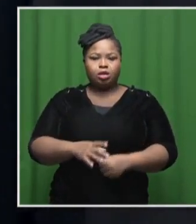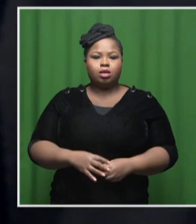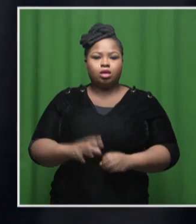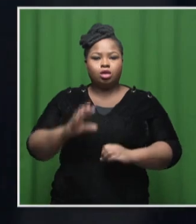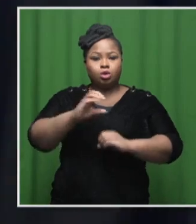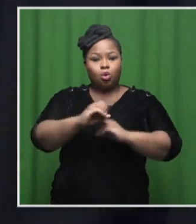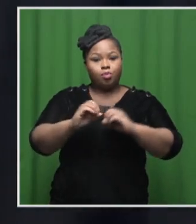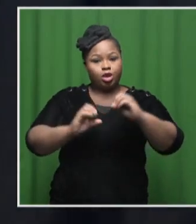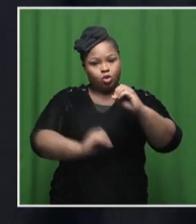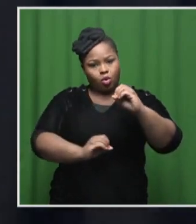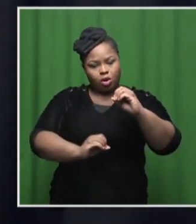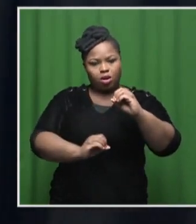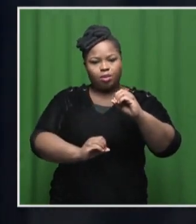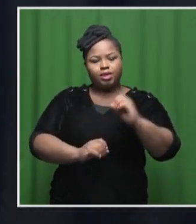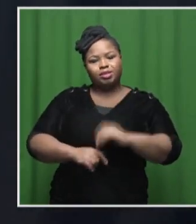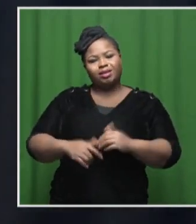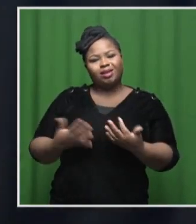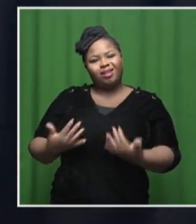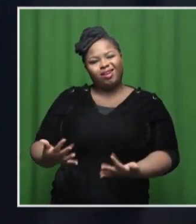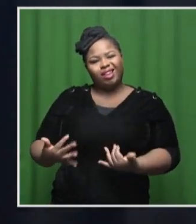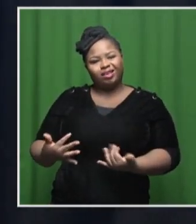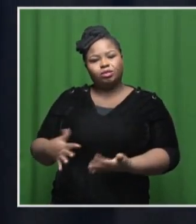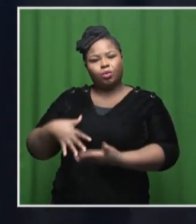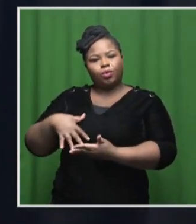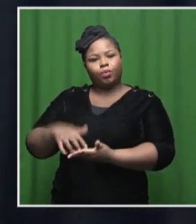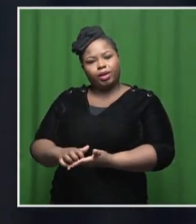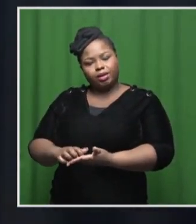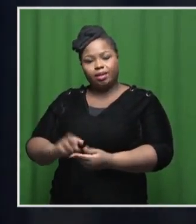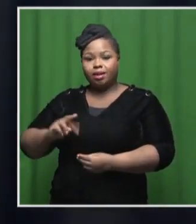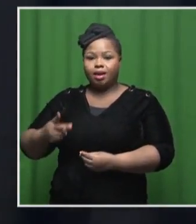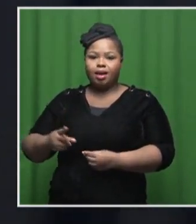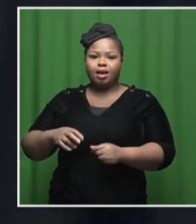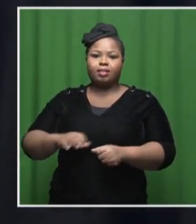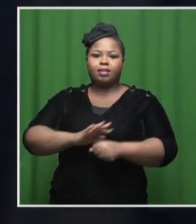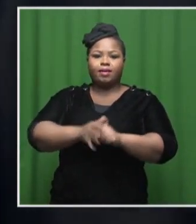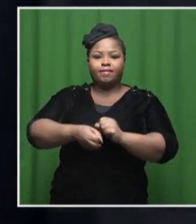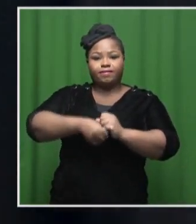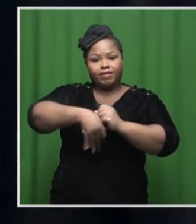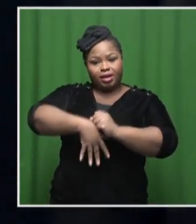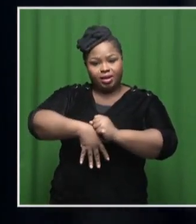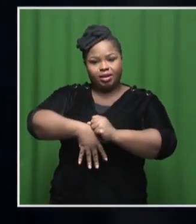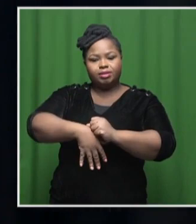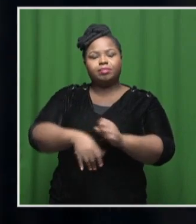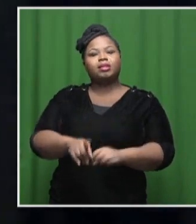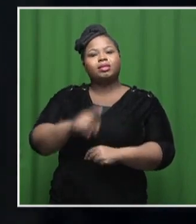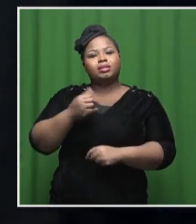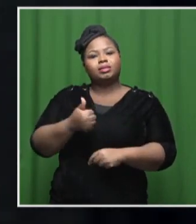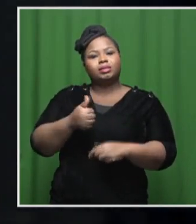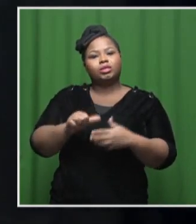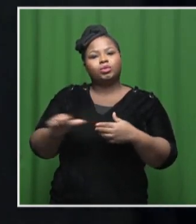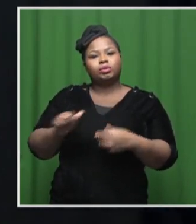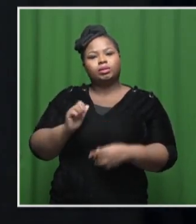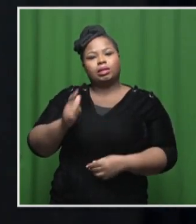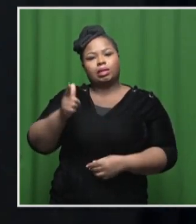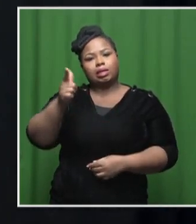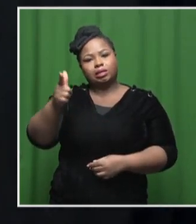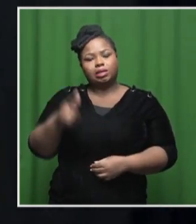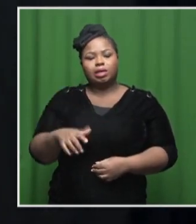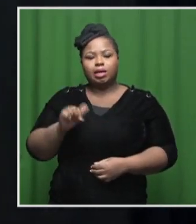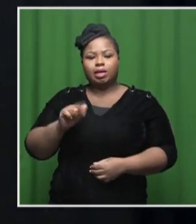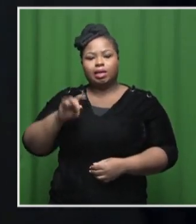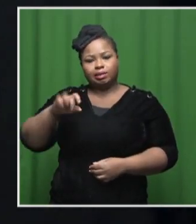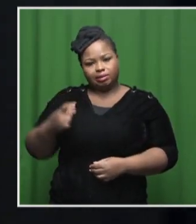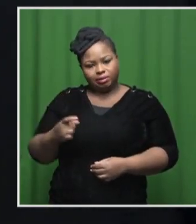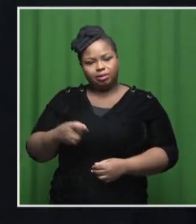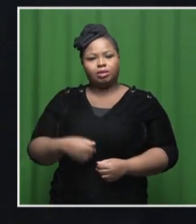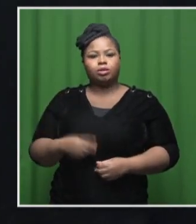less severe than the other variants. And of course, 6 weeks later, Alex Segal and his team produced the